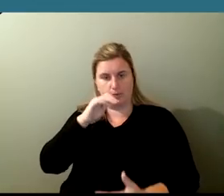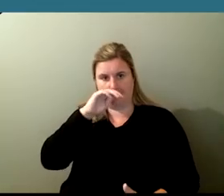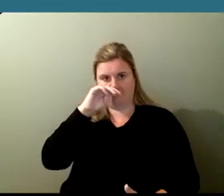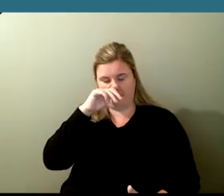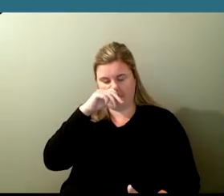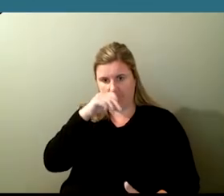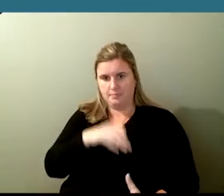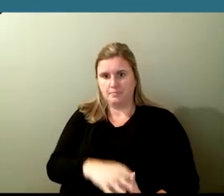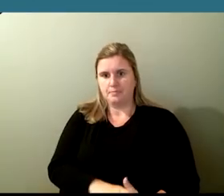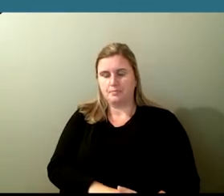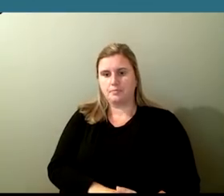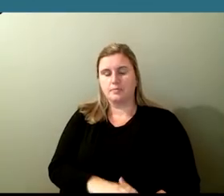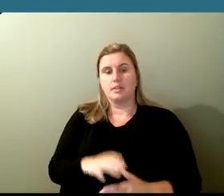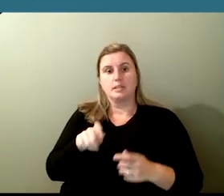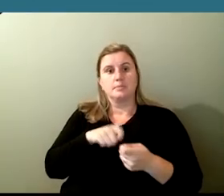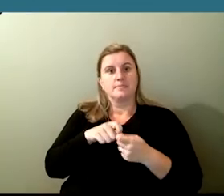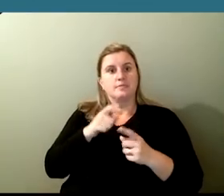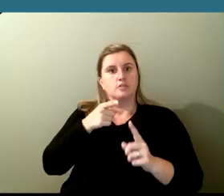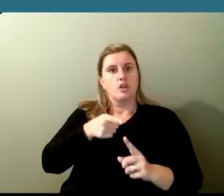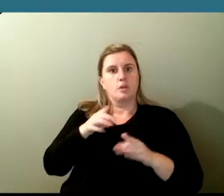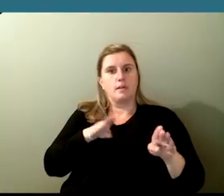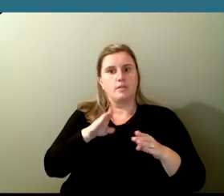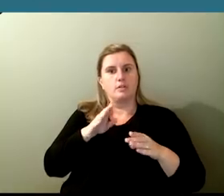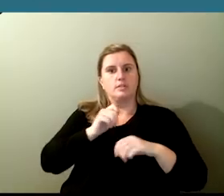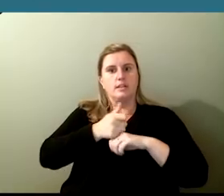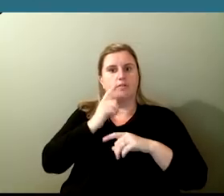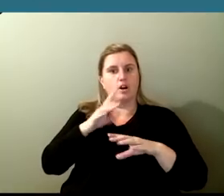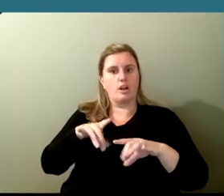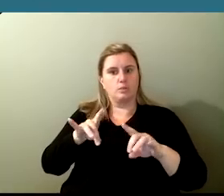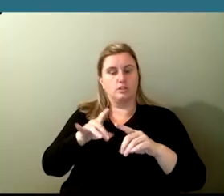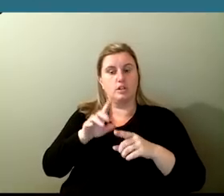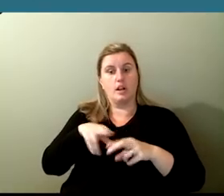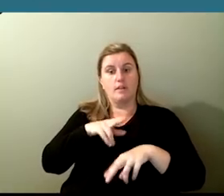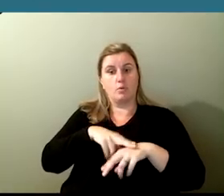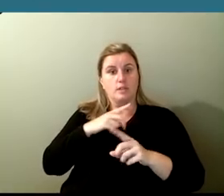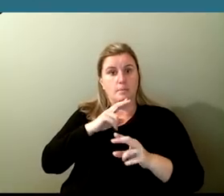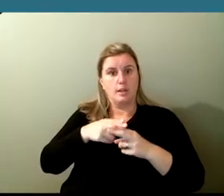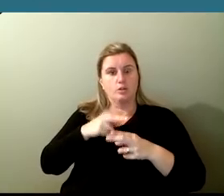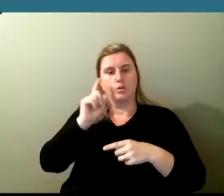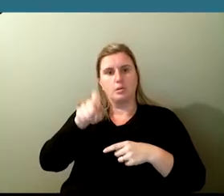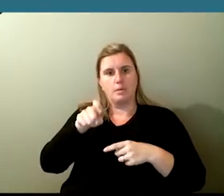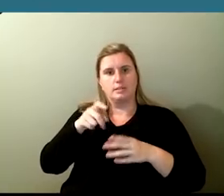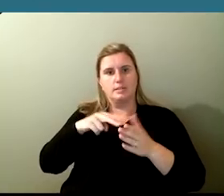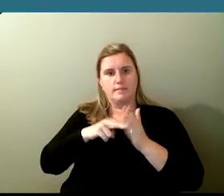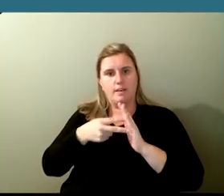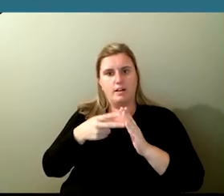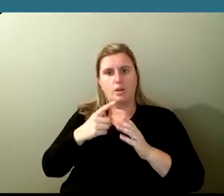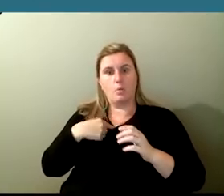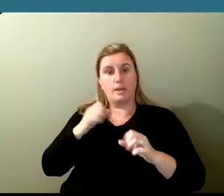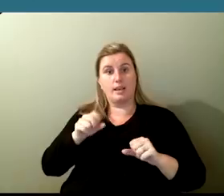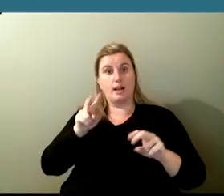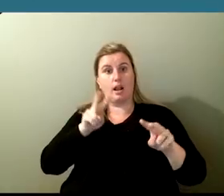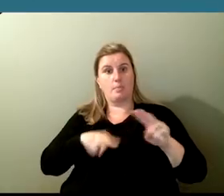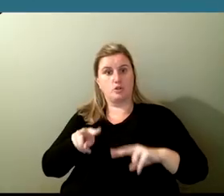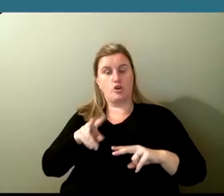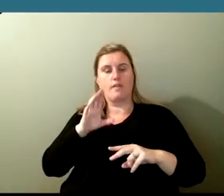Specific target behavior set for acquisition. And of course, as I mentioned, we must define it in ways that we can observe it